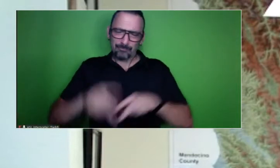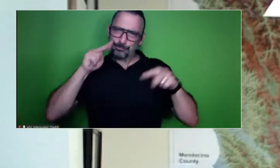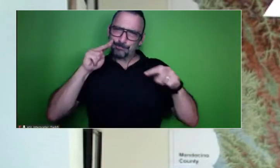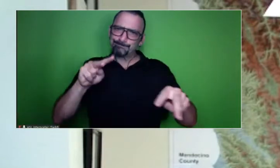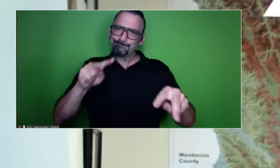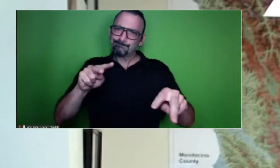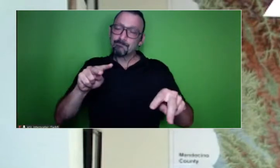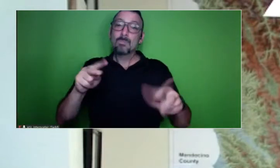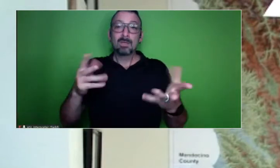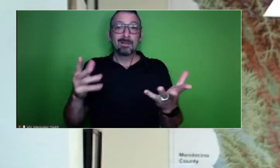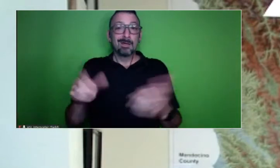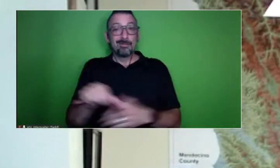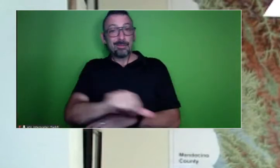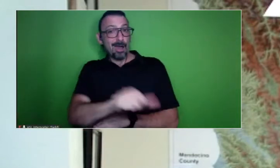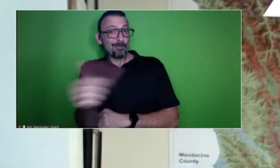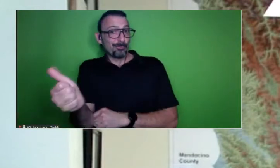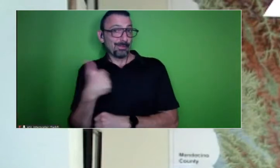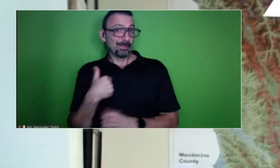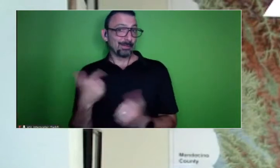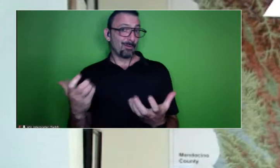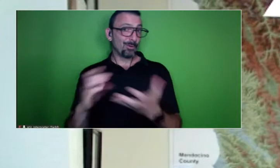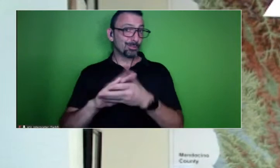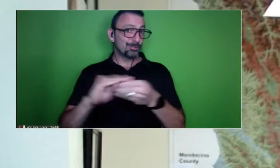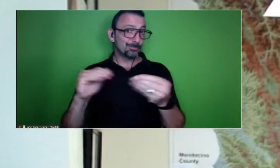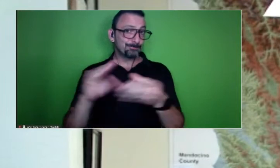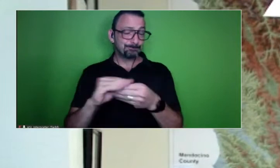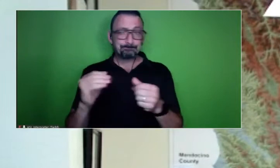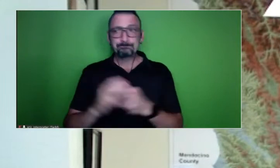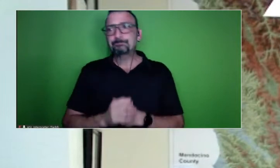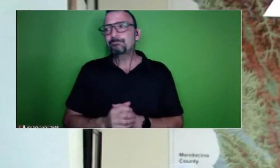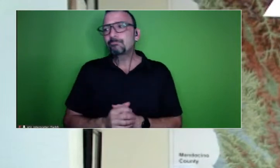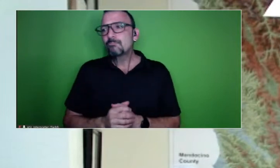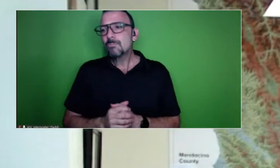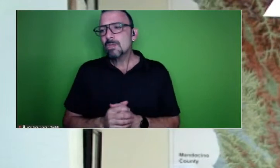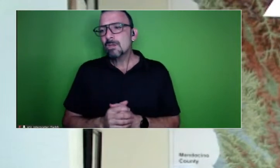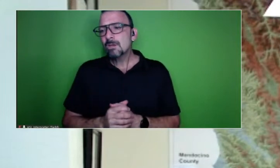The only other thing I can say is that